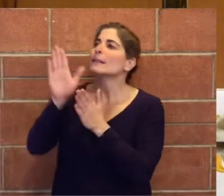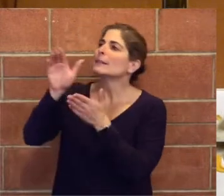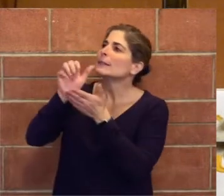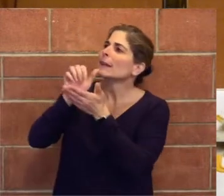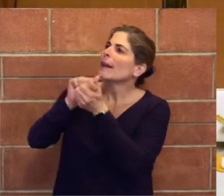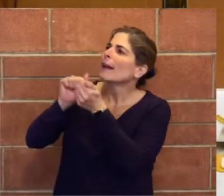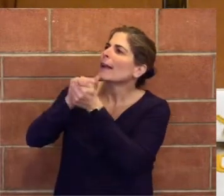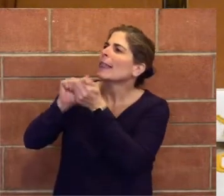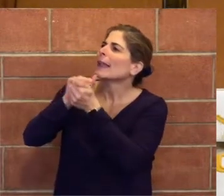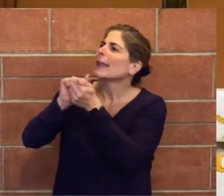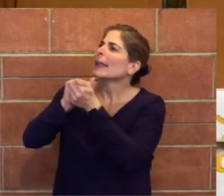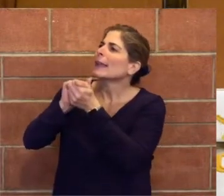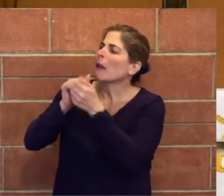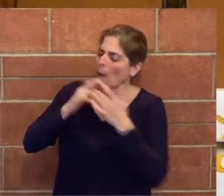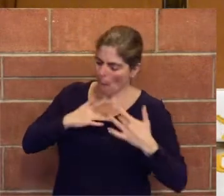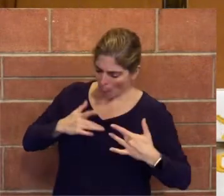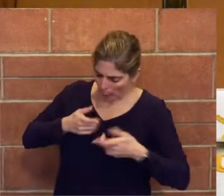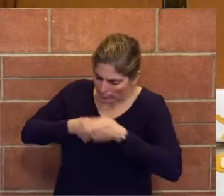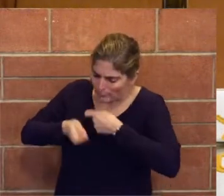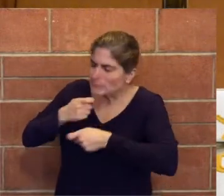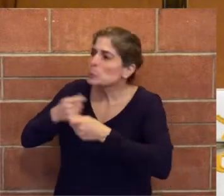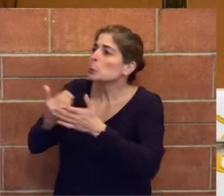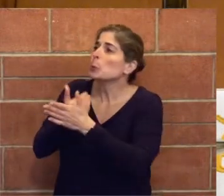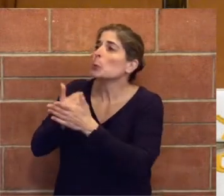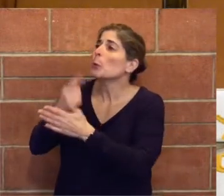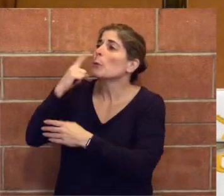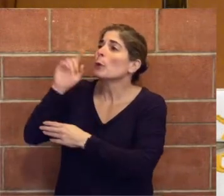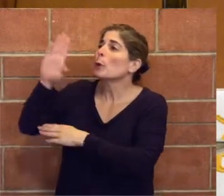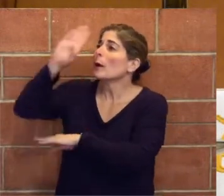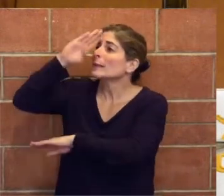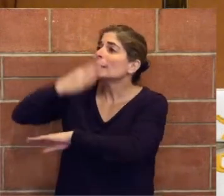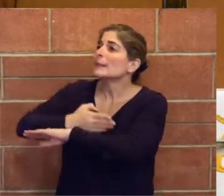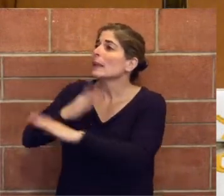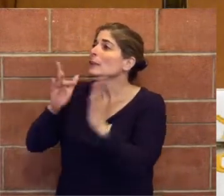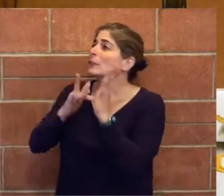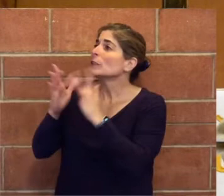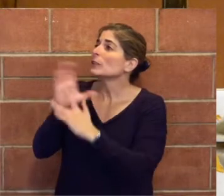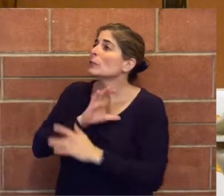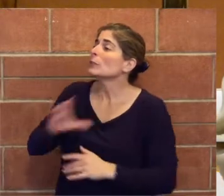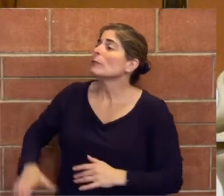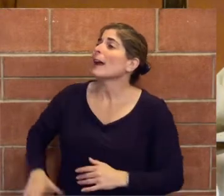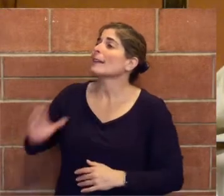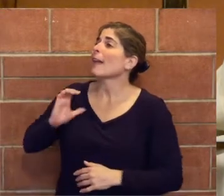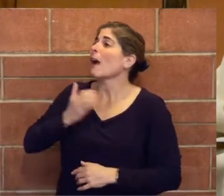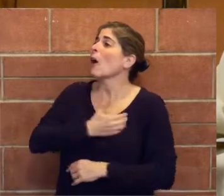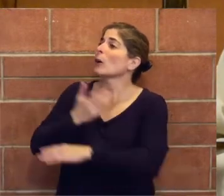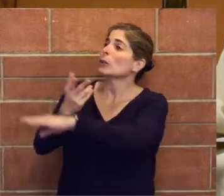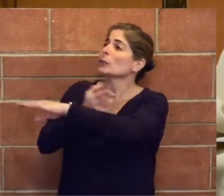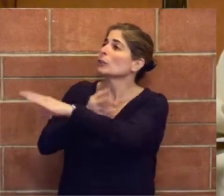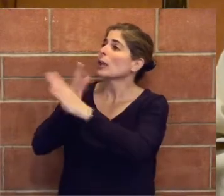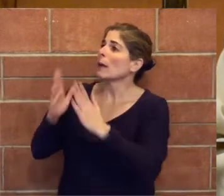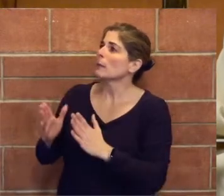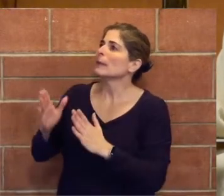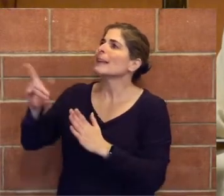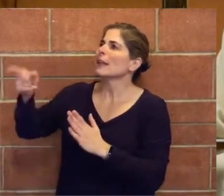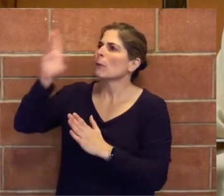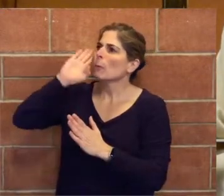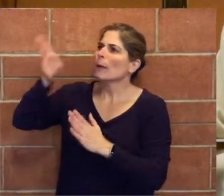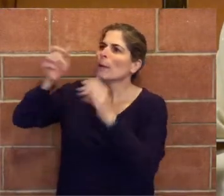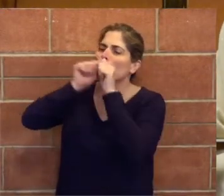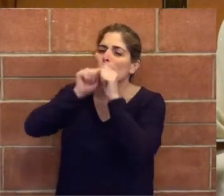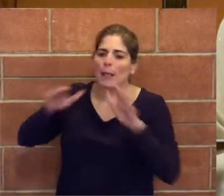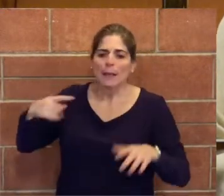wash me, love me, and give me a new heart for the sake of the Good Shepherd, God embraces us